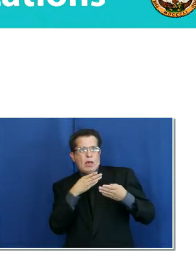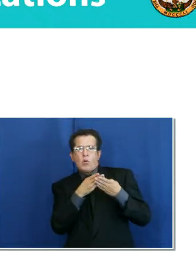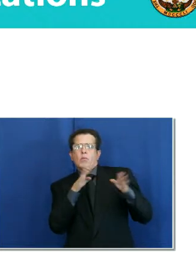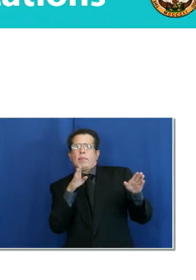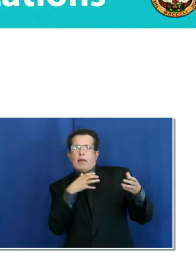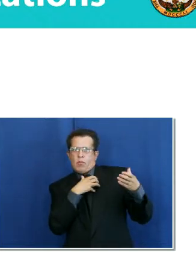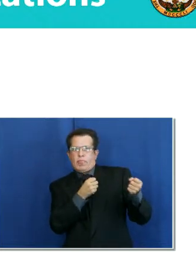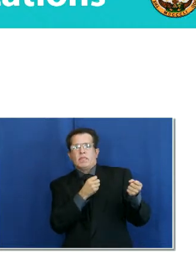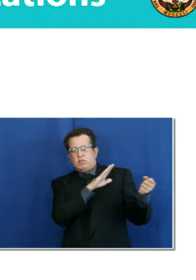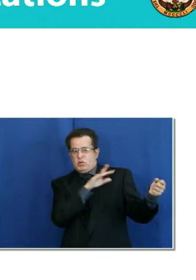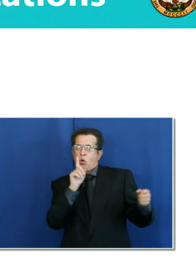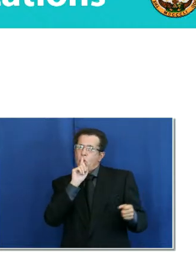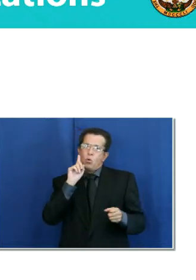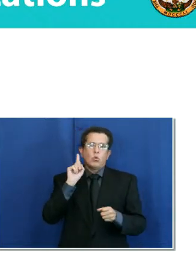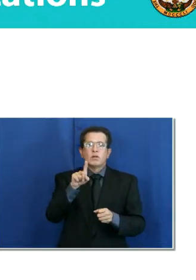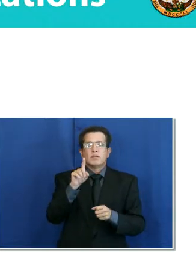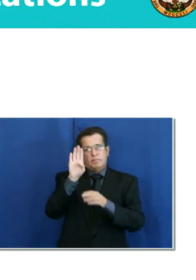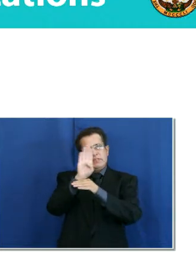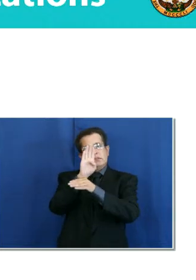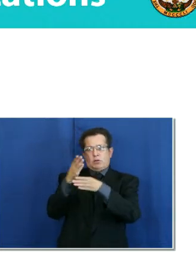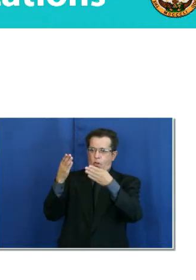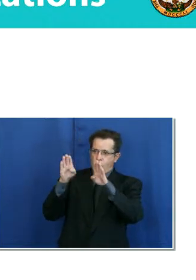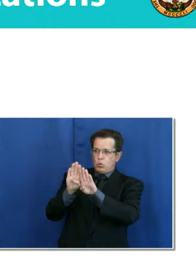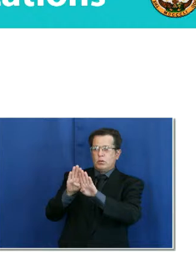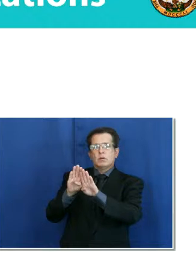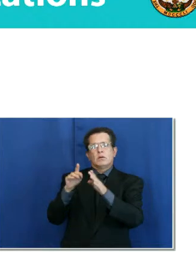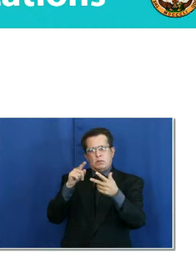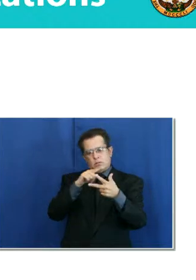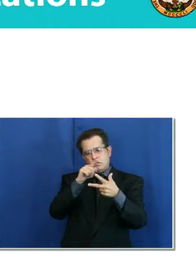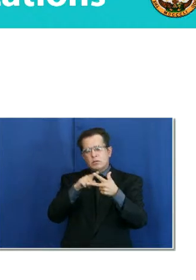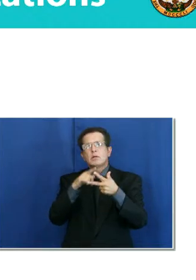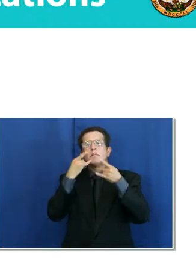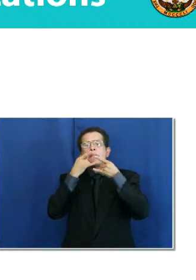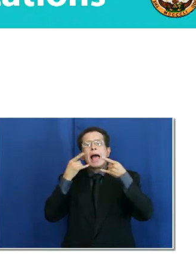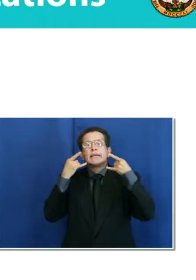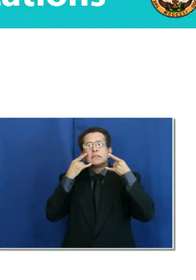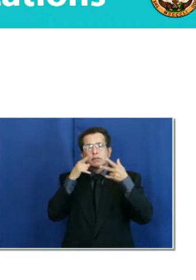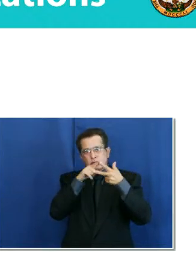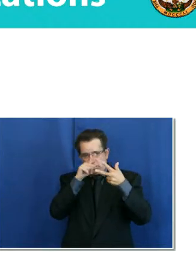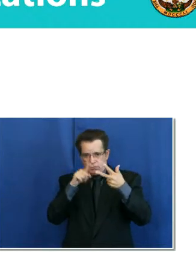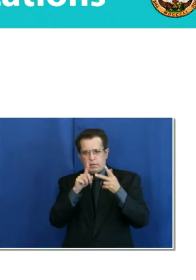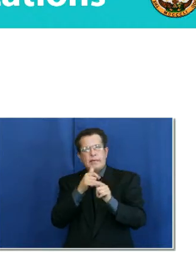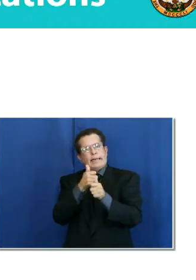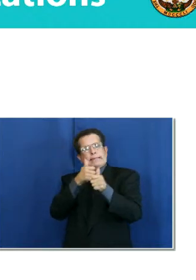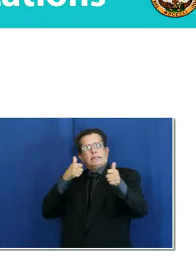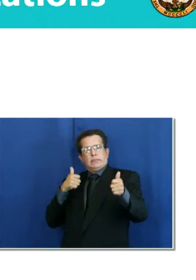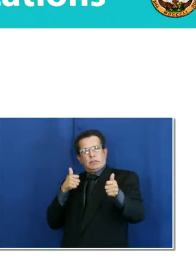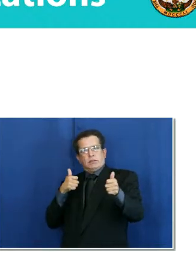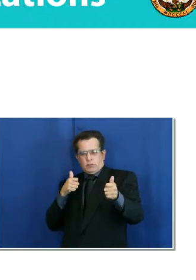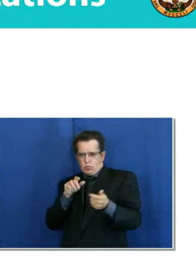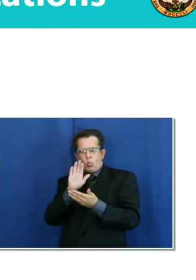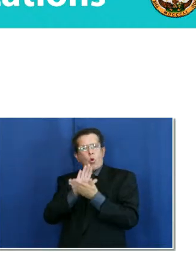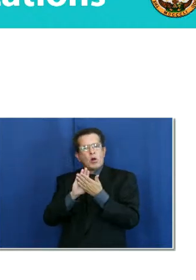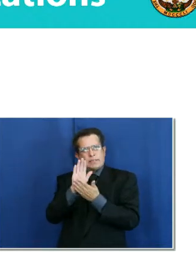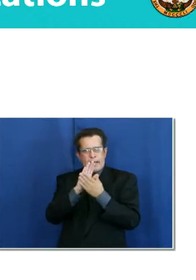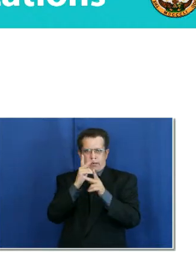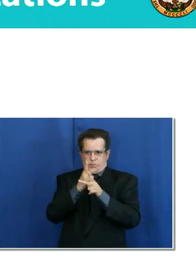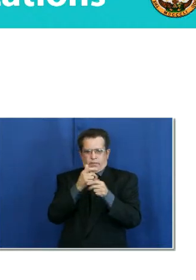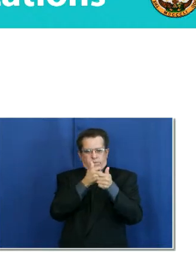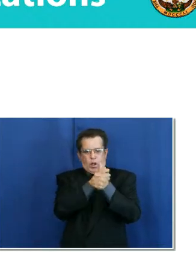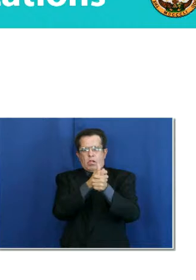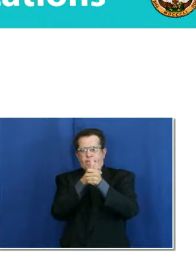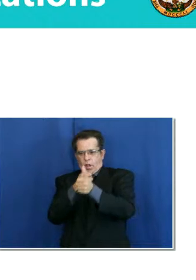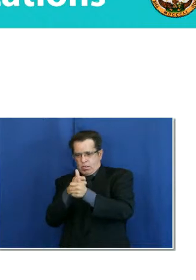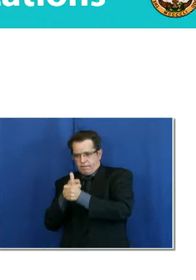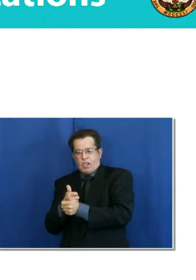regulations, requiring some business closure, the wearing of masks, physical distancing, washing hands, and avoiding groups.